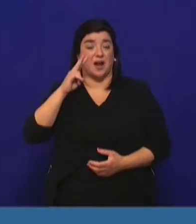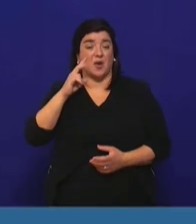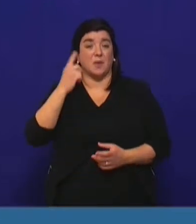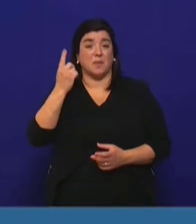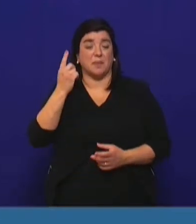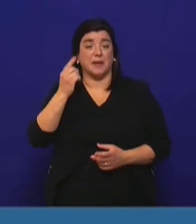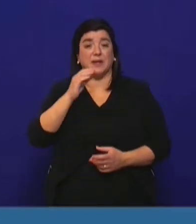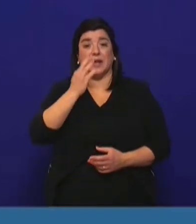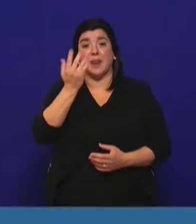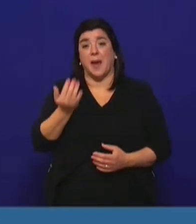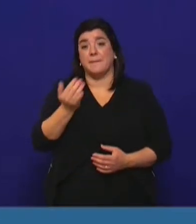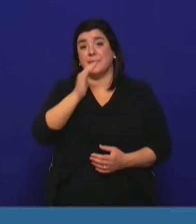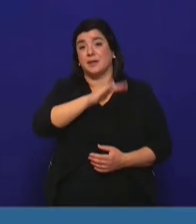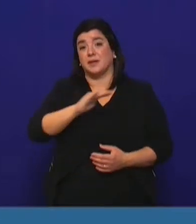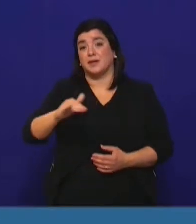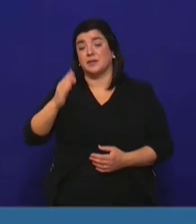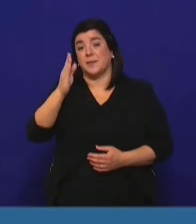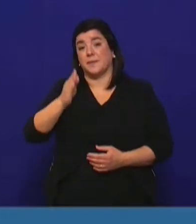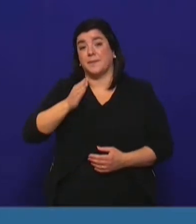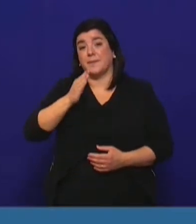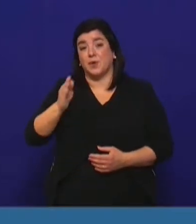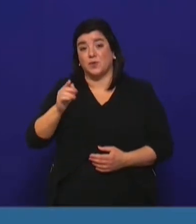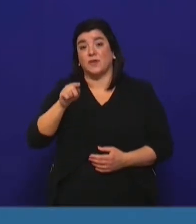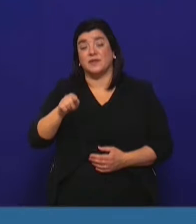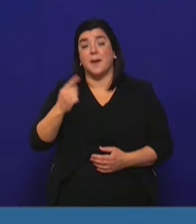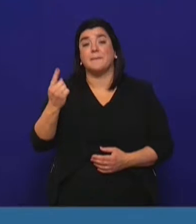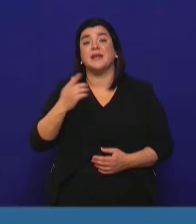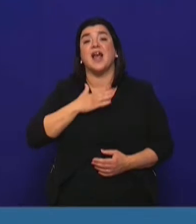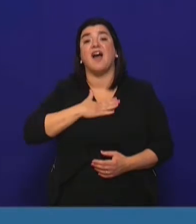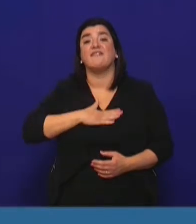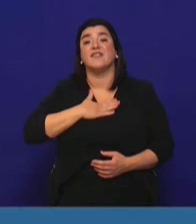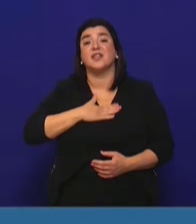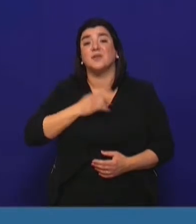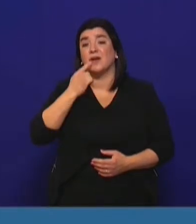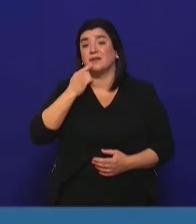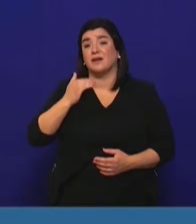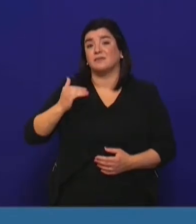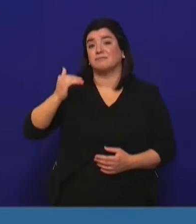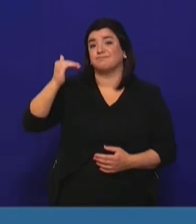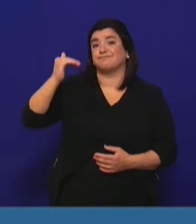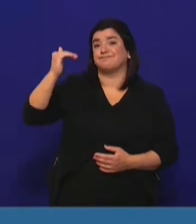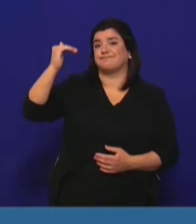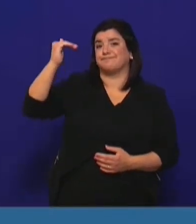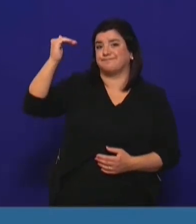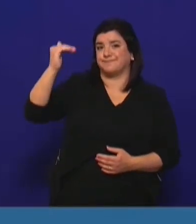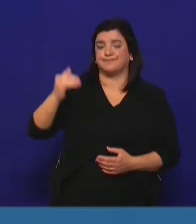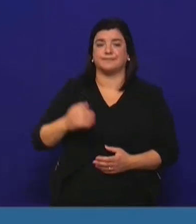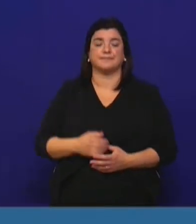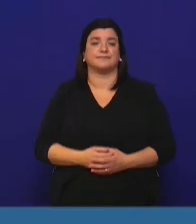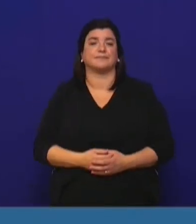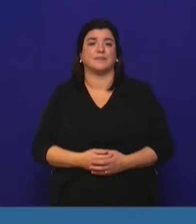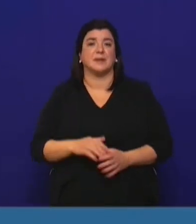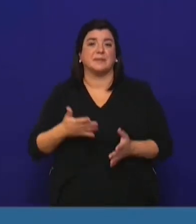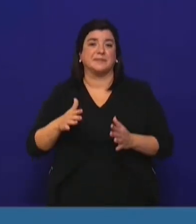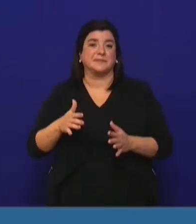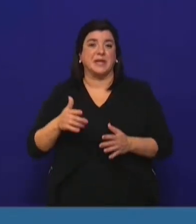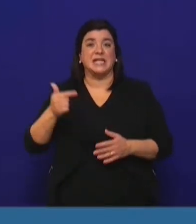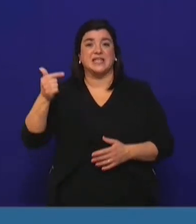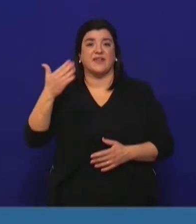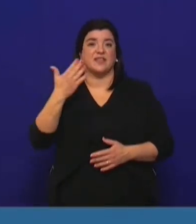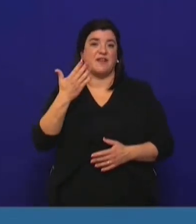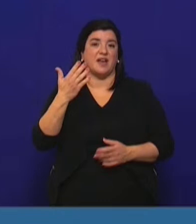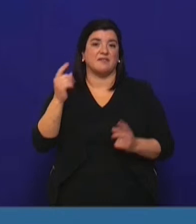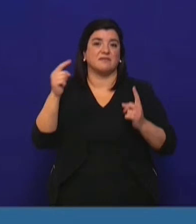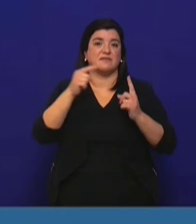bil-maġġor parti tal-każijiet li jkunu qegħdin affettwati f'dik l-età l-iktar predominanti bejn 75 u 84